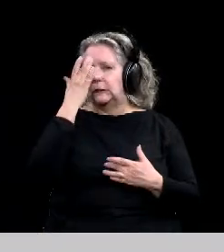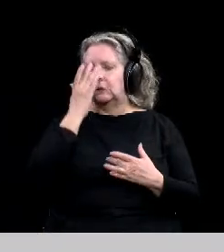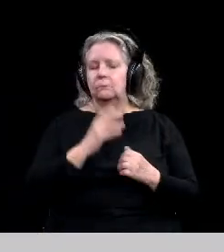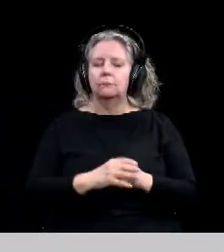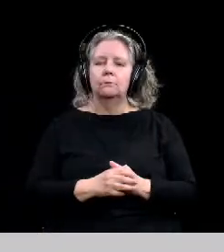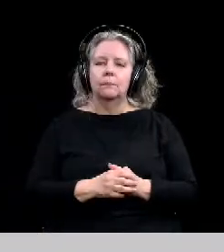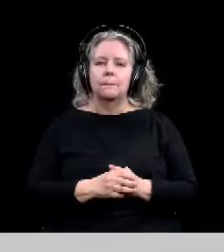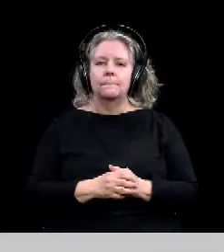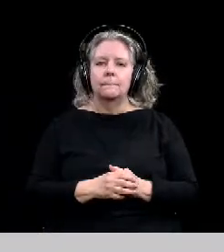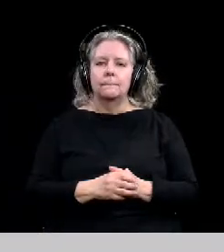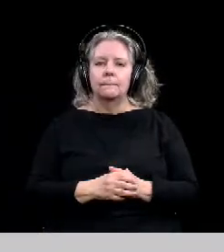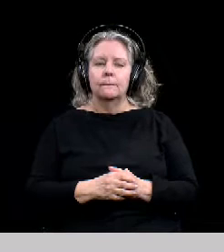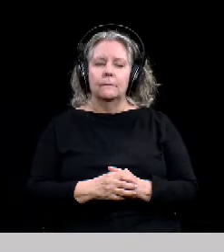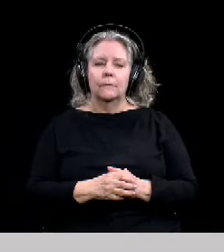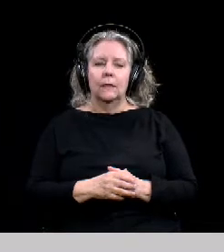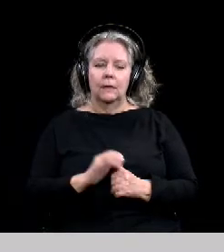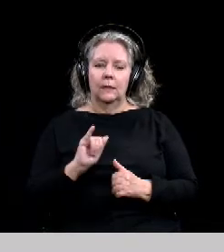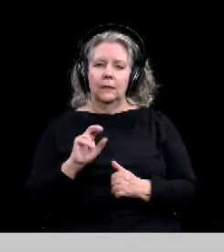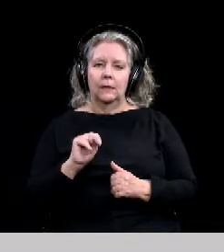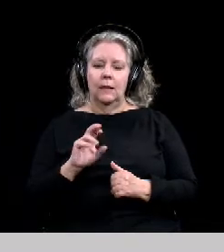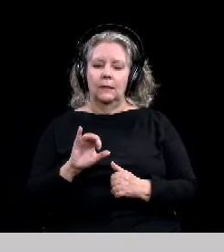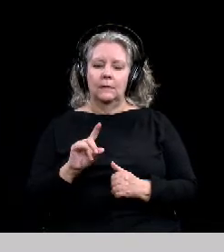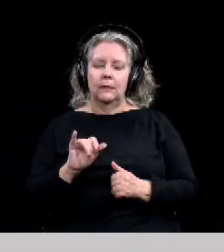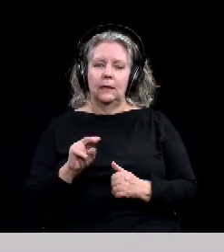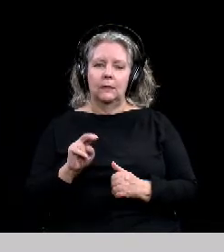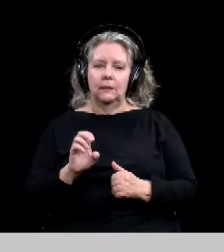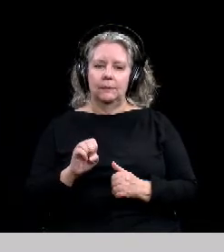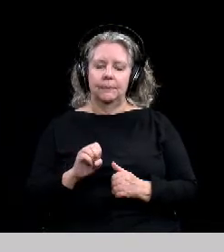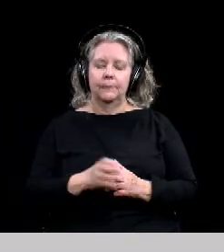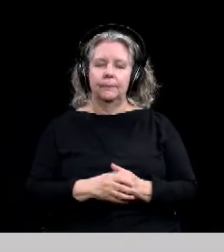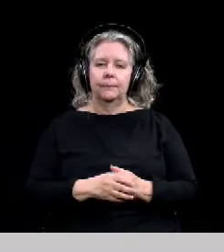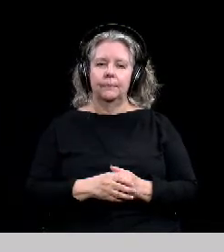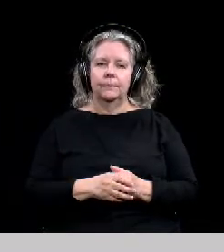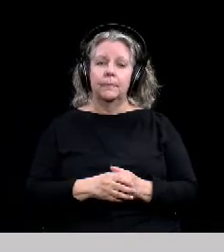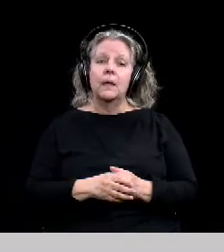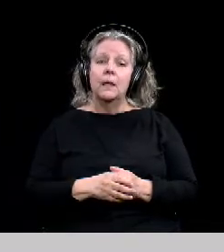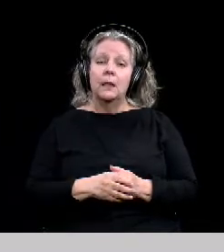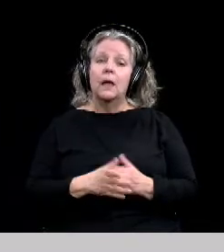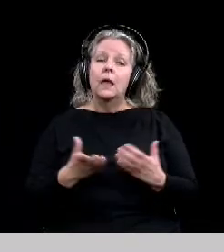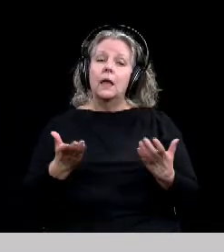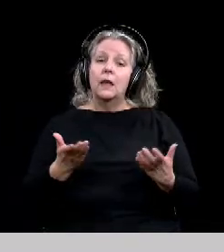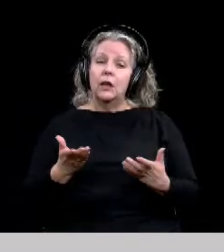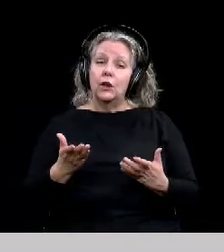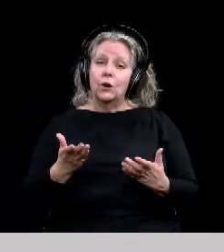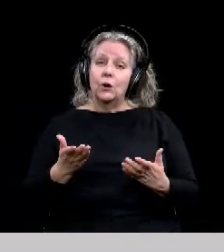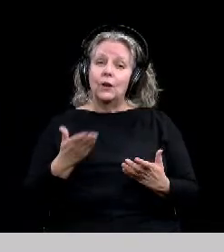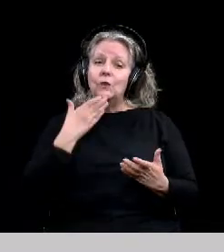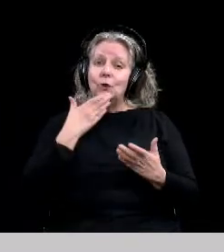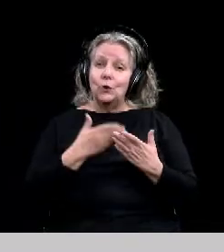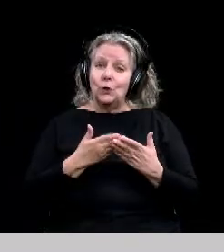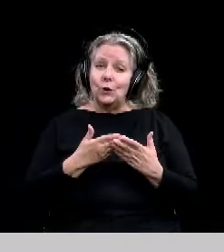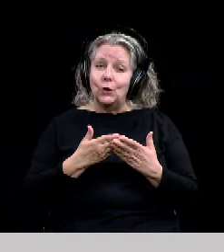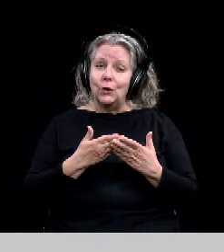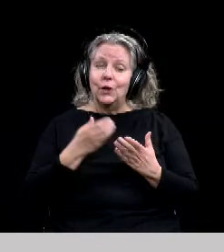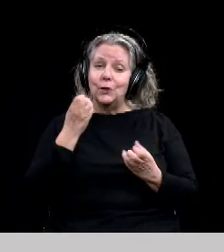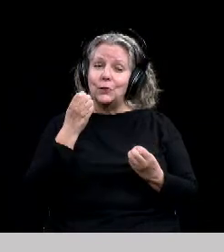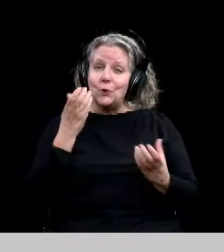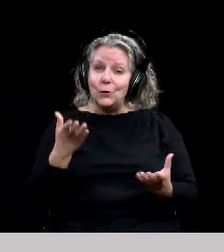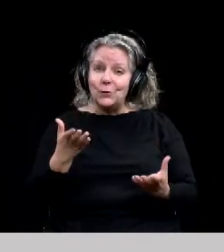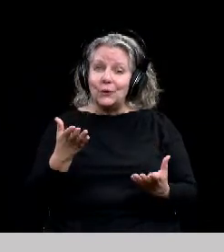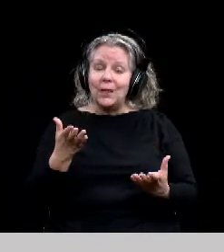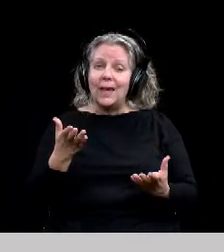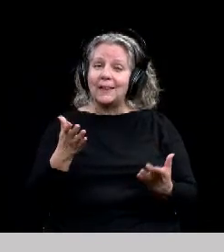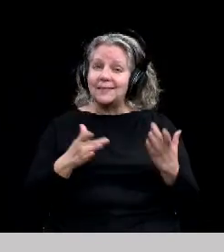So here is the good news. This is what we're so excited about, and that